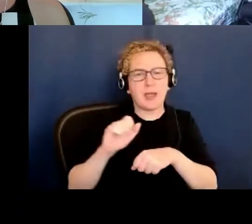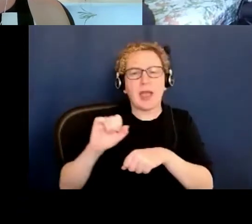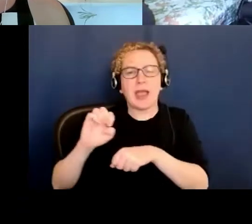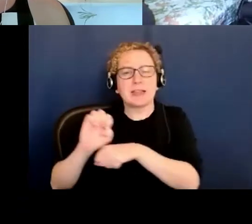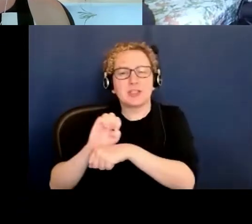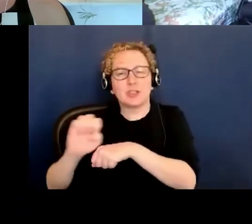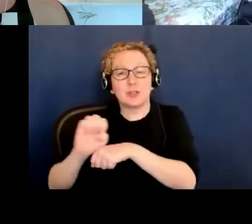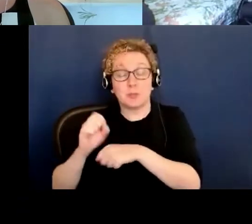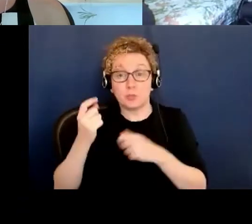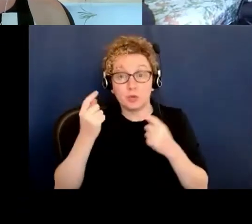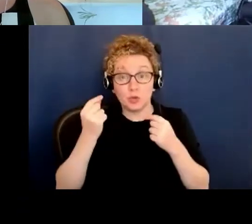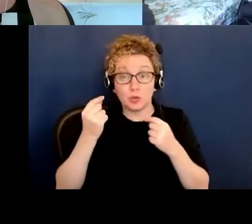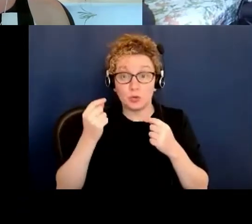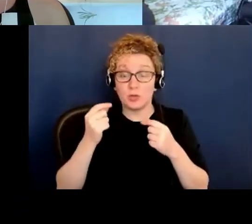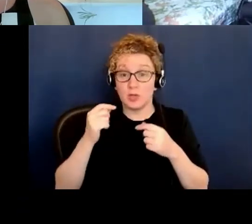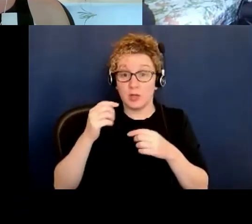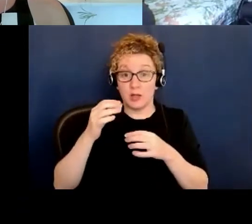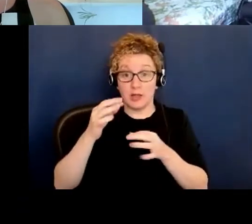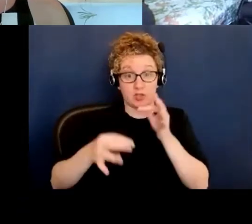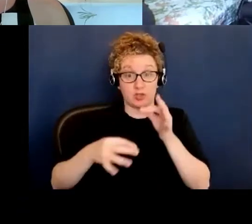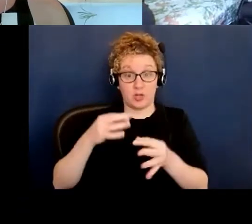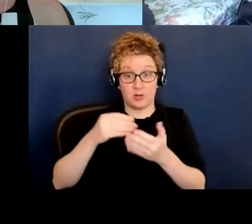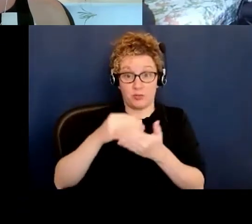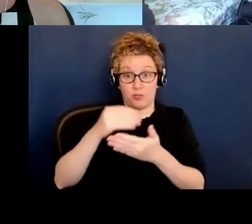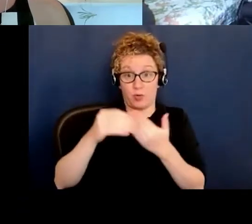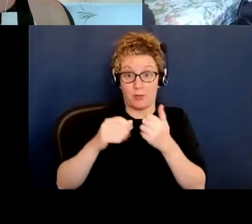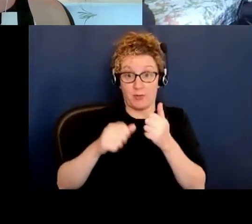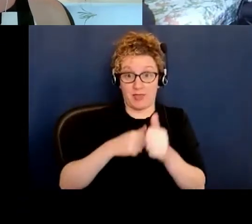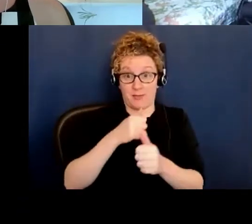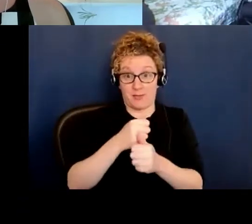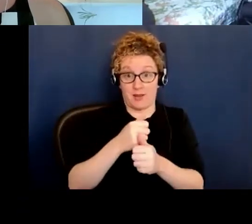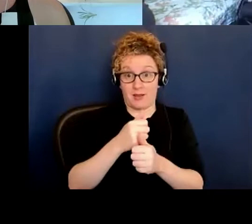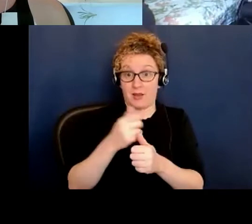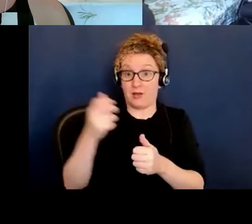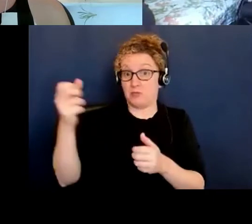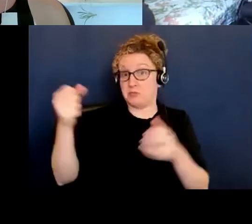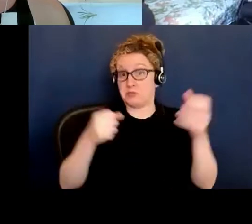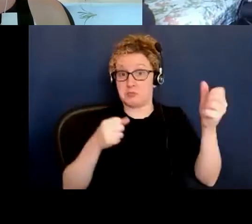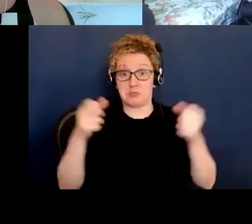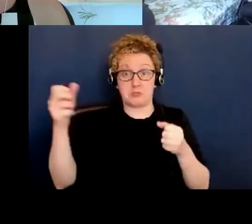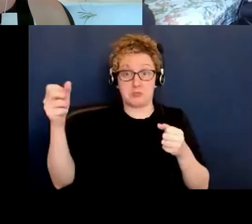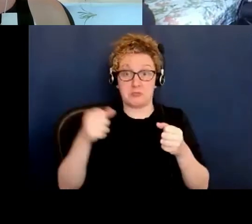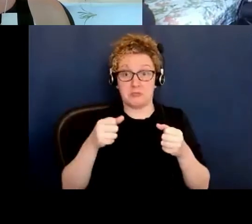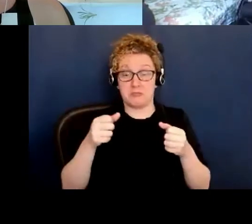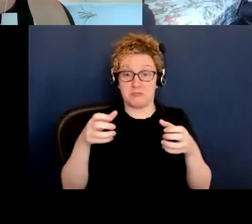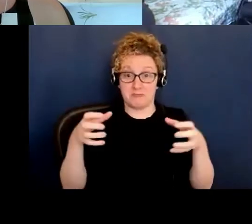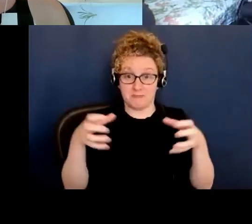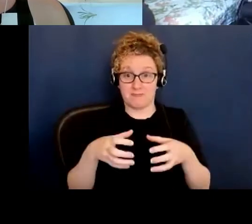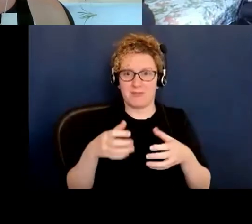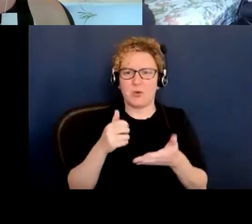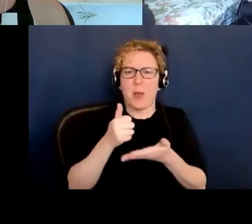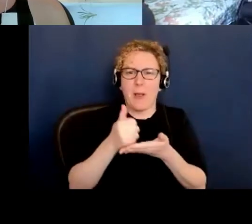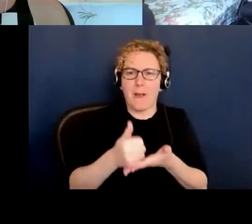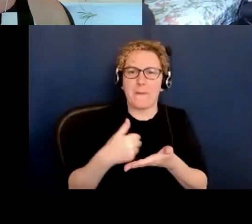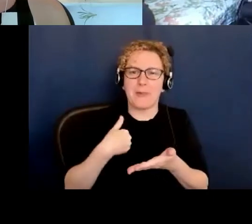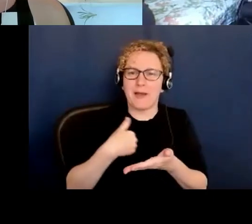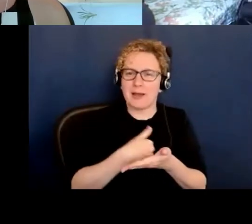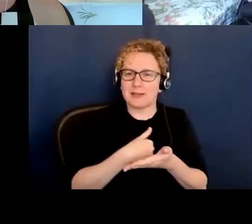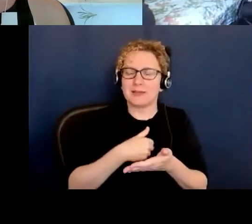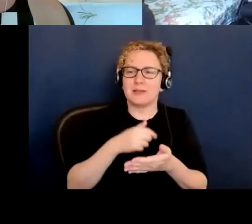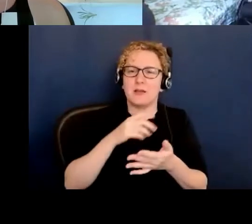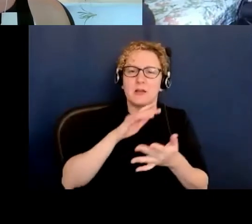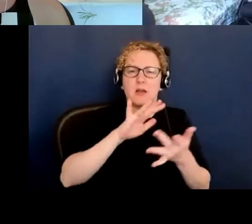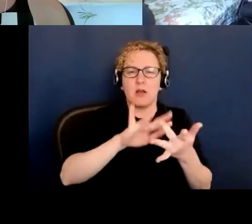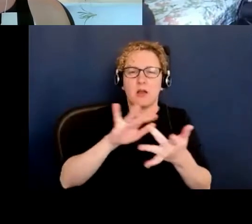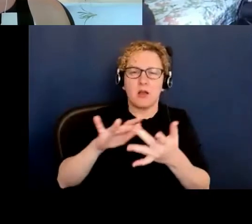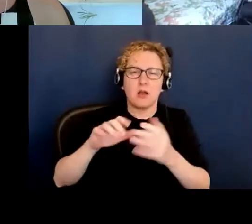disabilities of exchange programs to support us in reaching more people with disabilities. So creating this virtual outreach activity